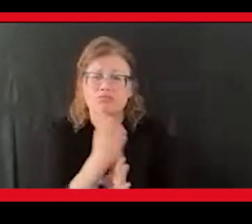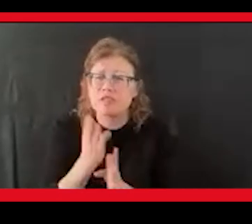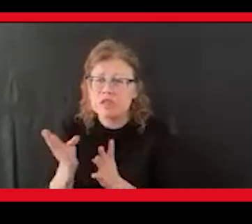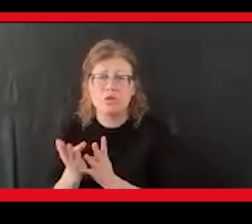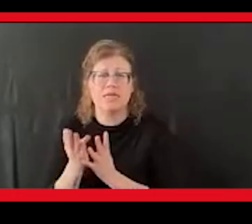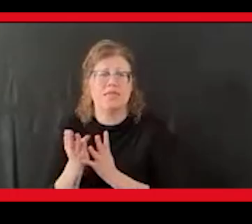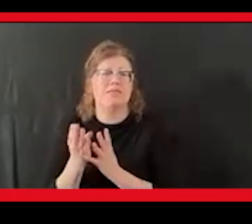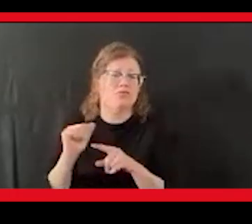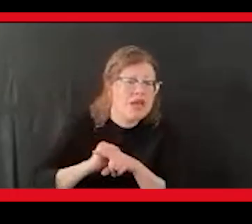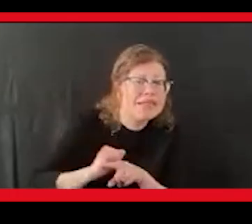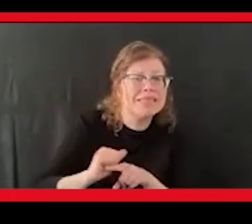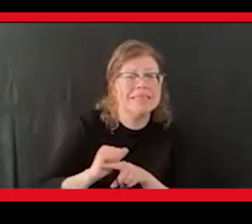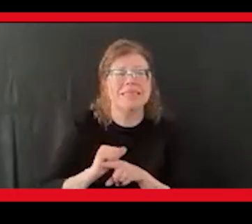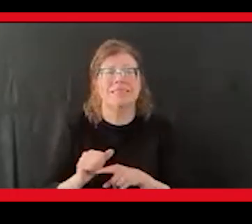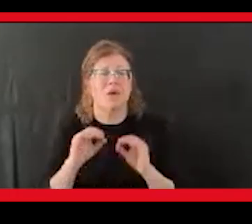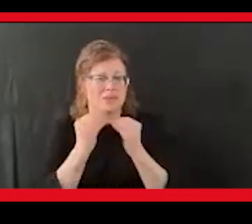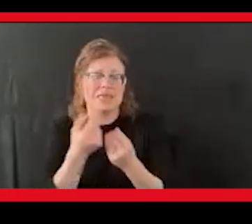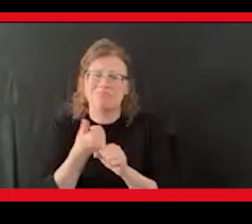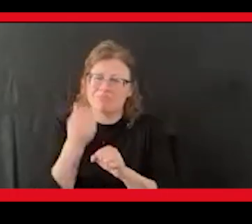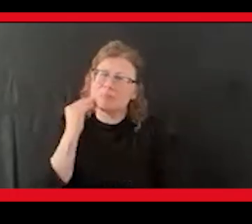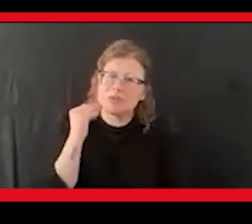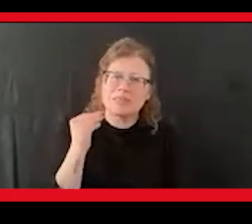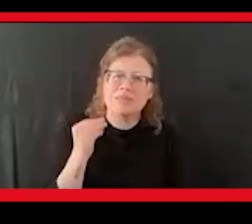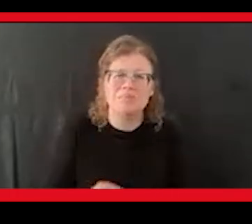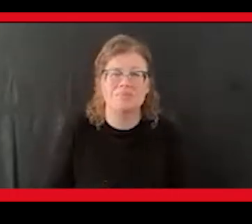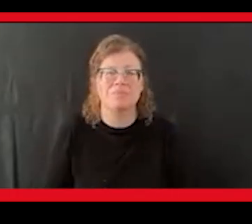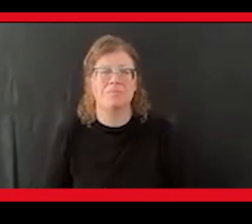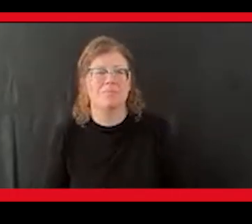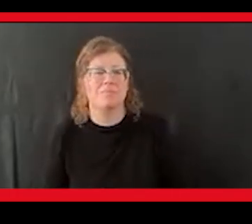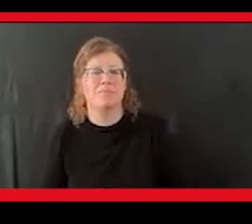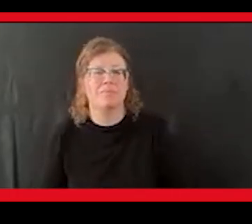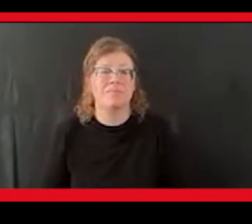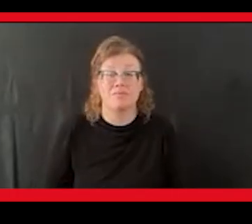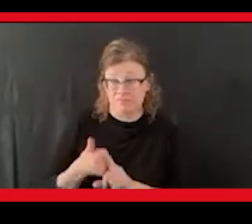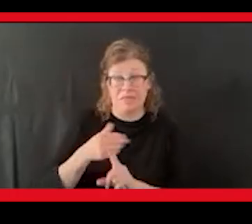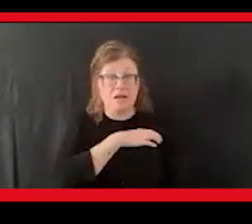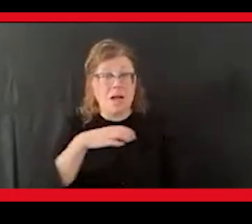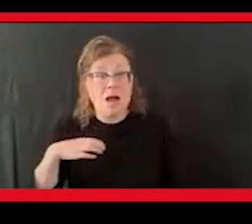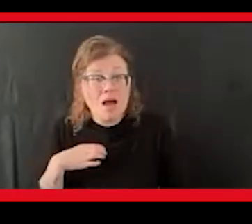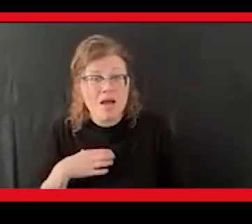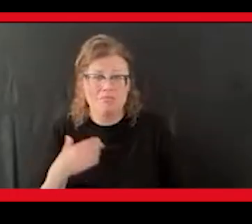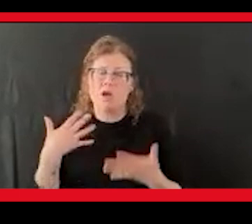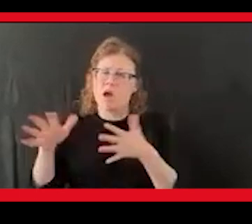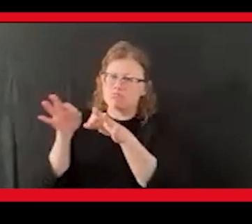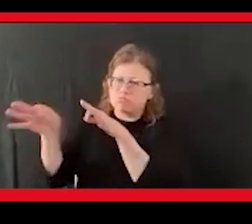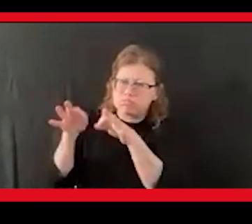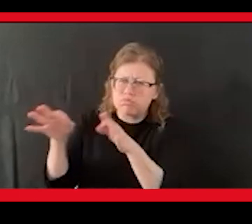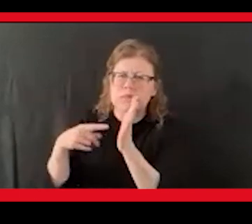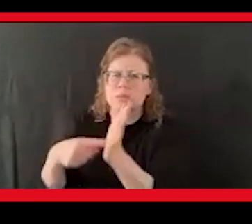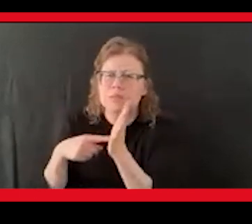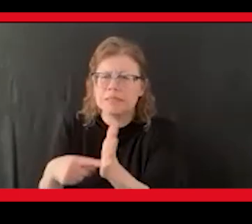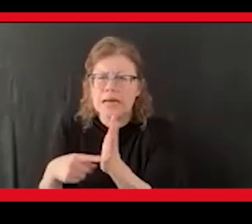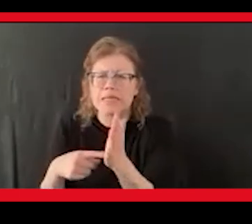Assessment committees are chosen to represent the broad diversity of Calgary and its artistic